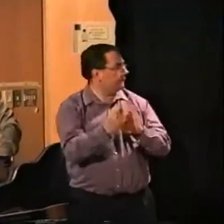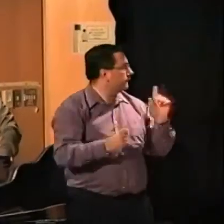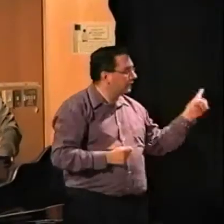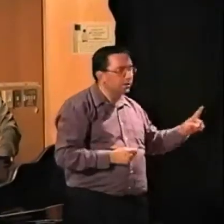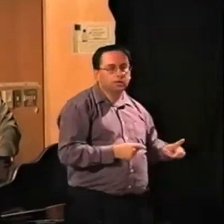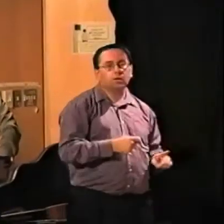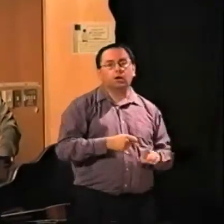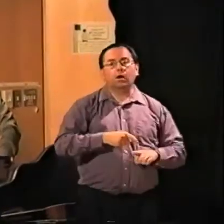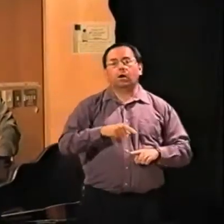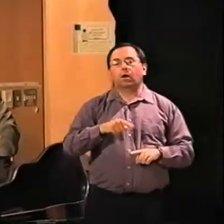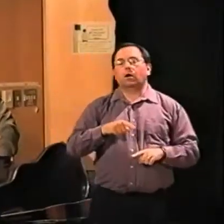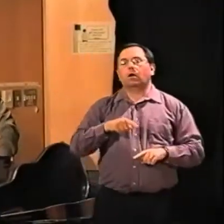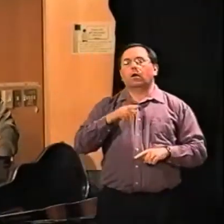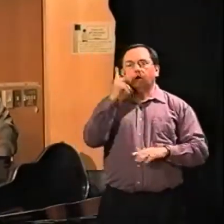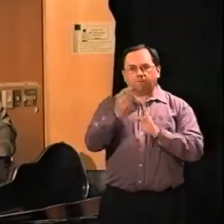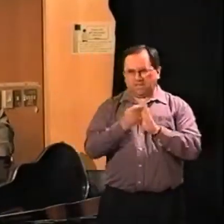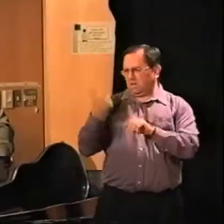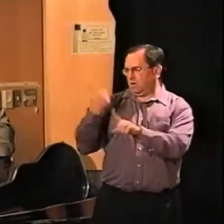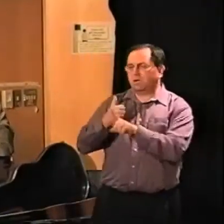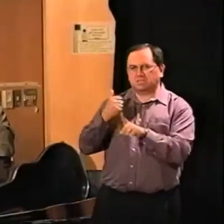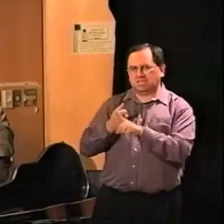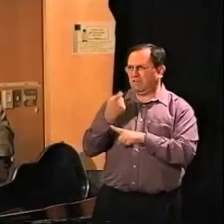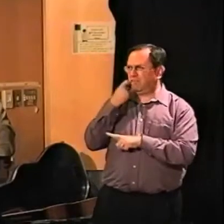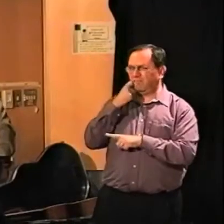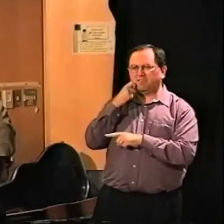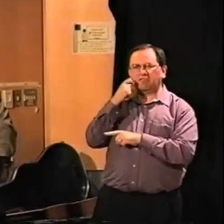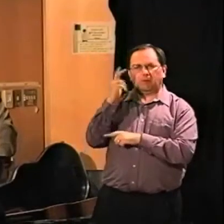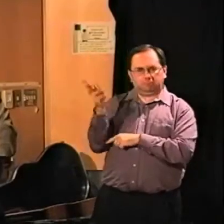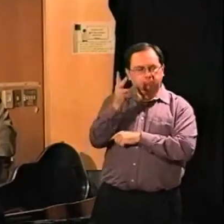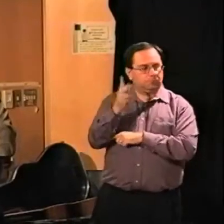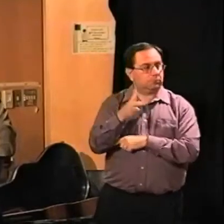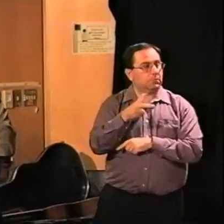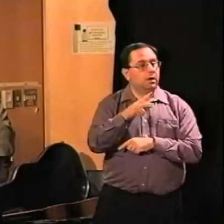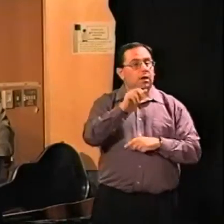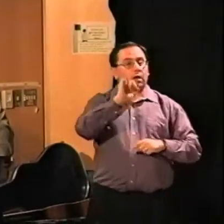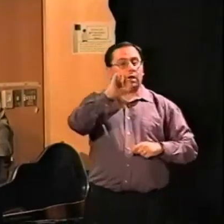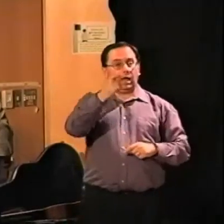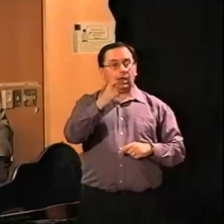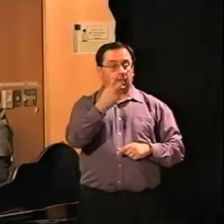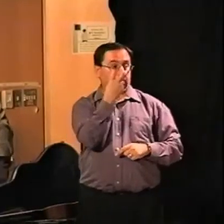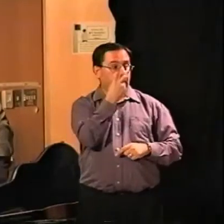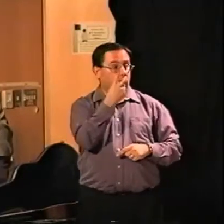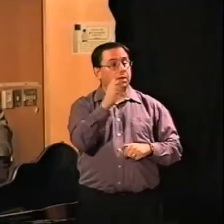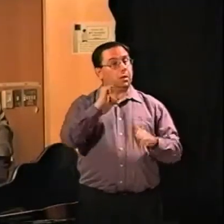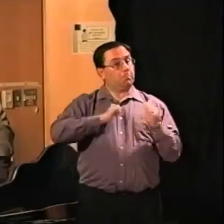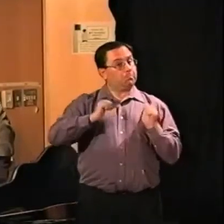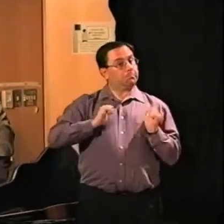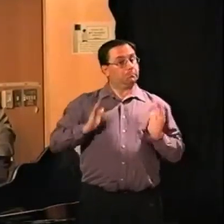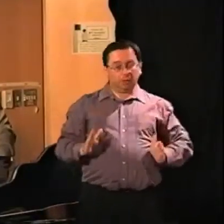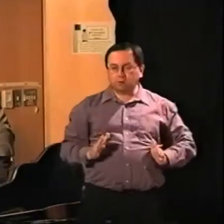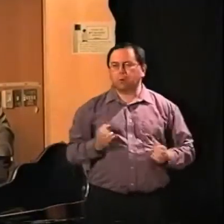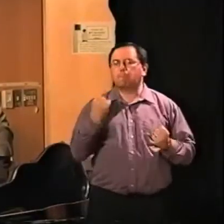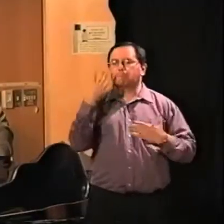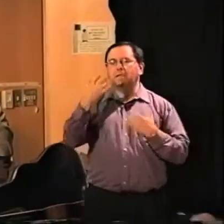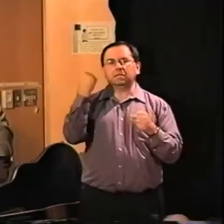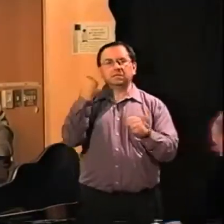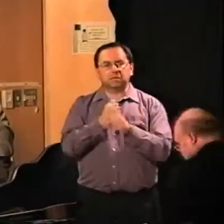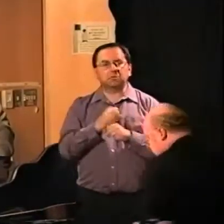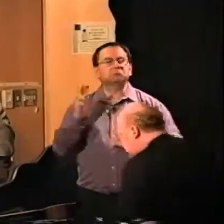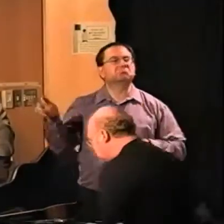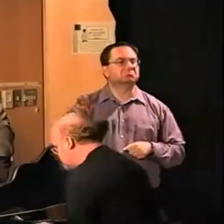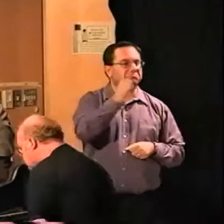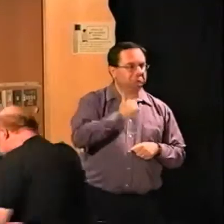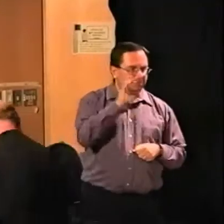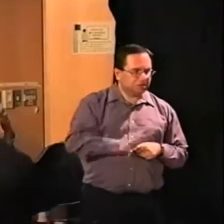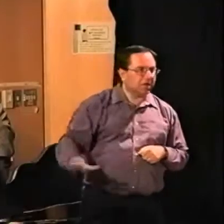own made a few years ago. Alex, who is blind, is a theater artist. She has worked as a professional actor for several companies in Canada